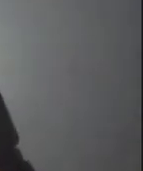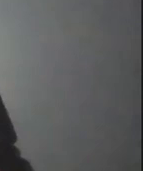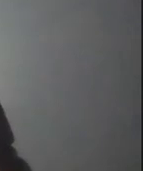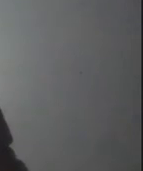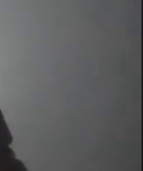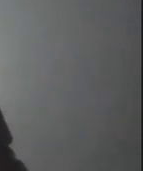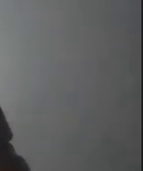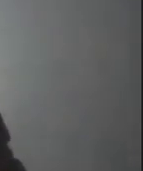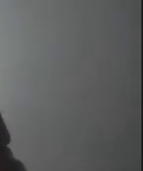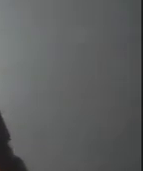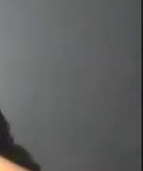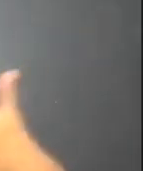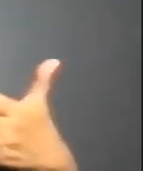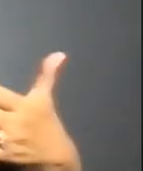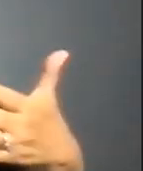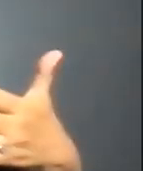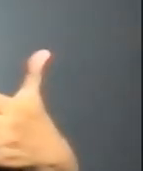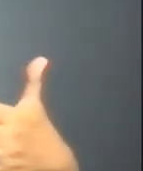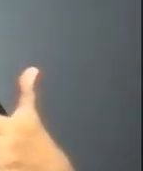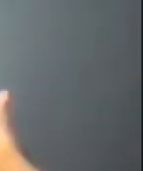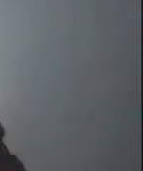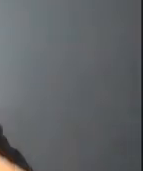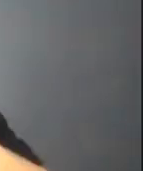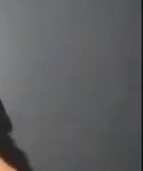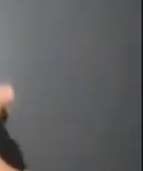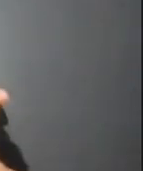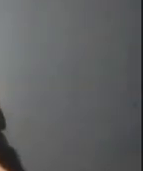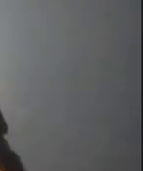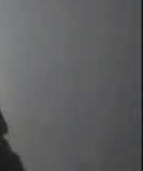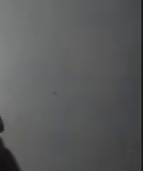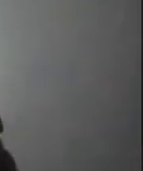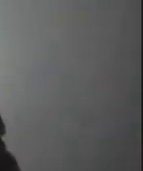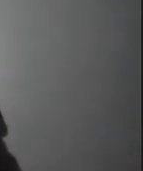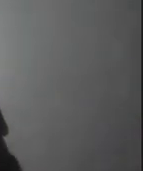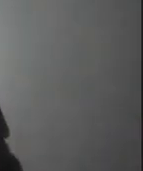been told to send it to, so please do that.